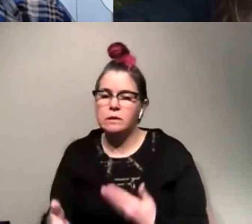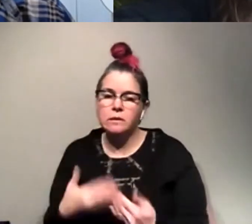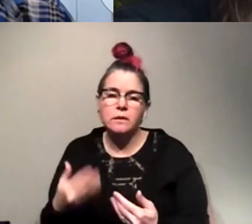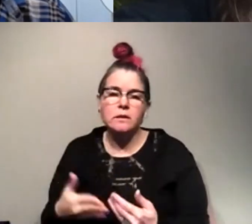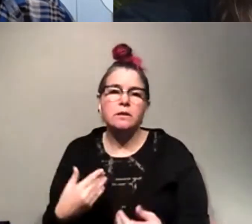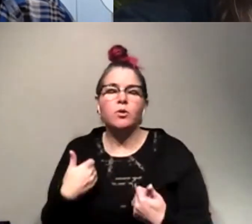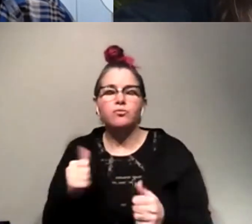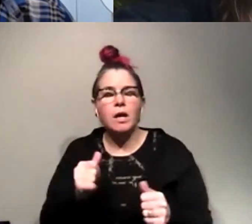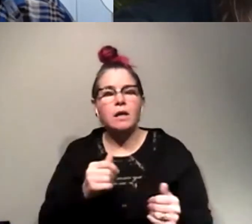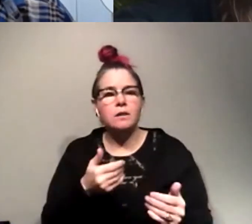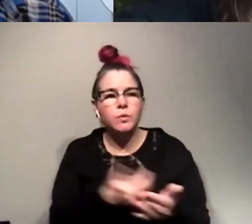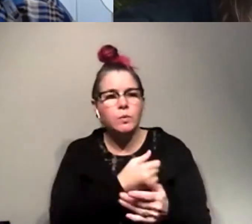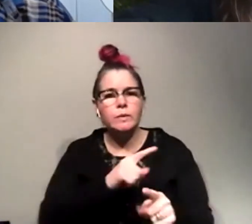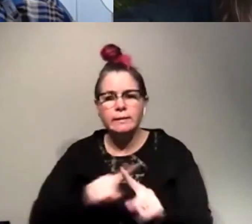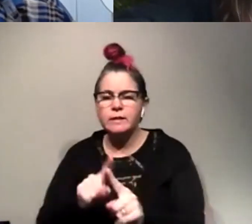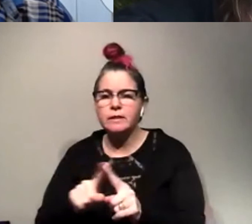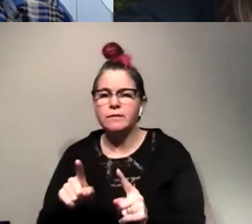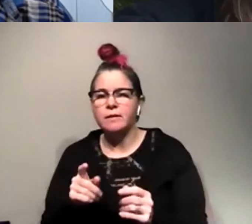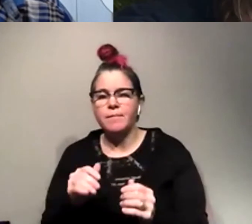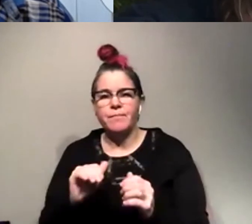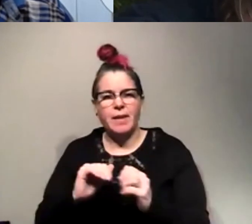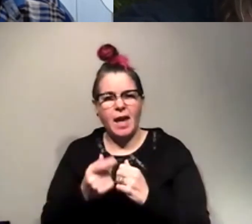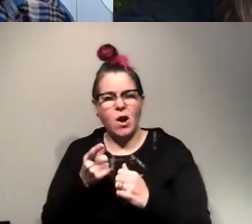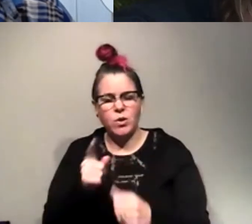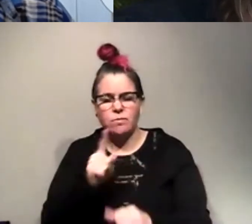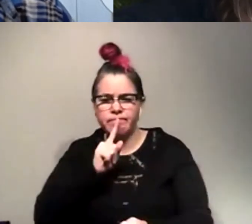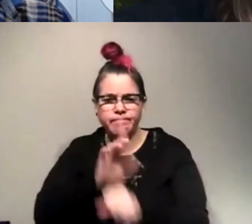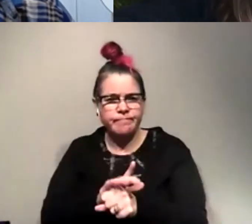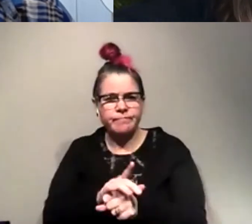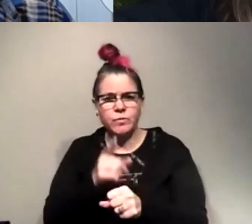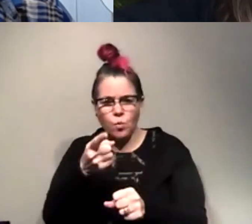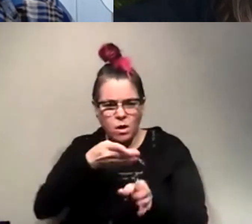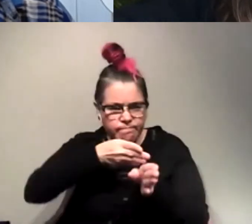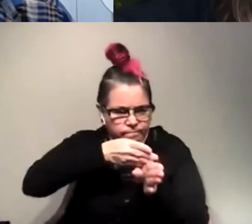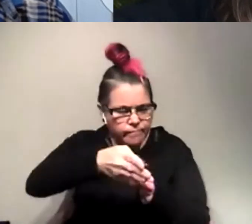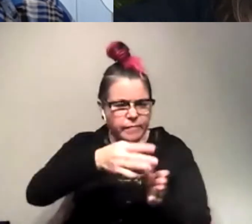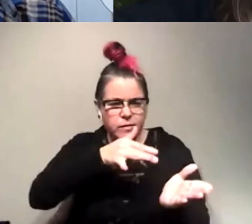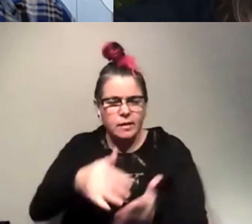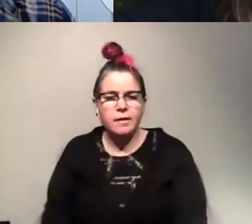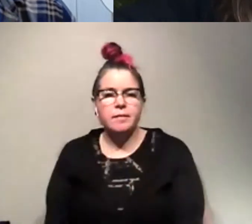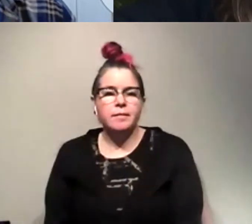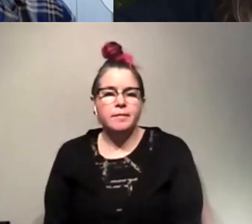thing all the time, how are you able to stay so dedicated to your work in your field of study?